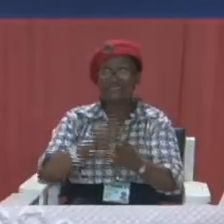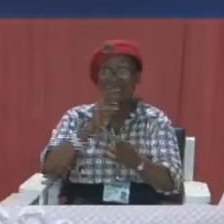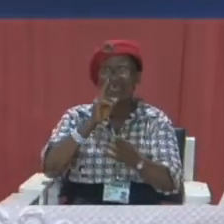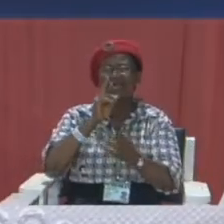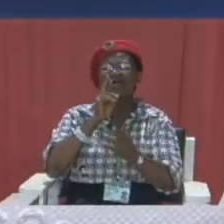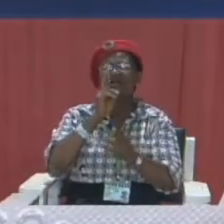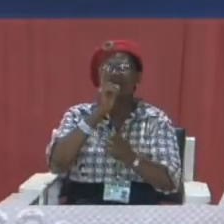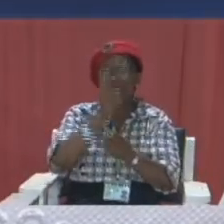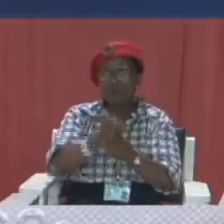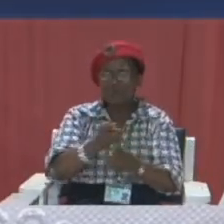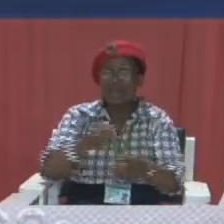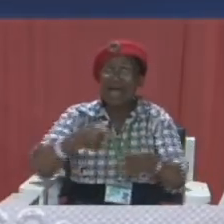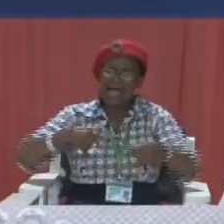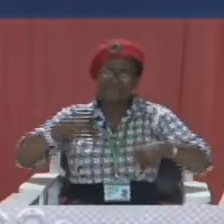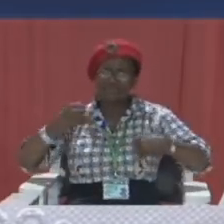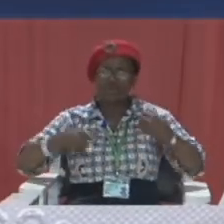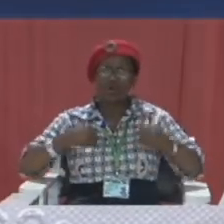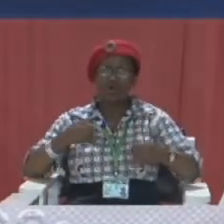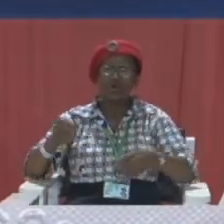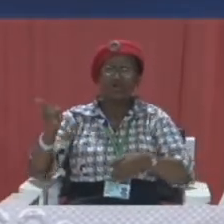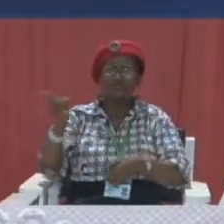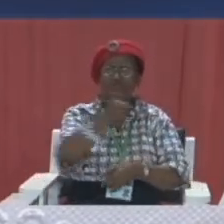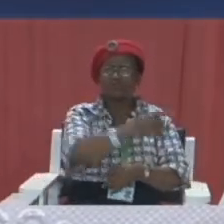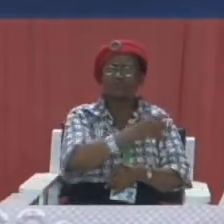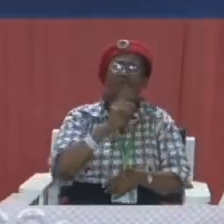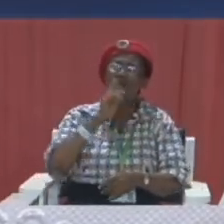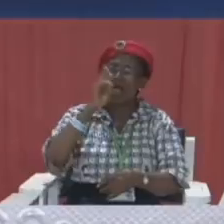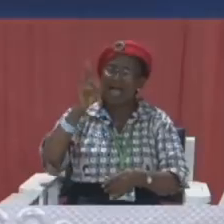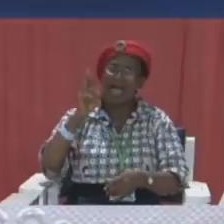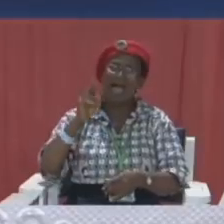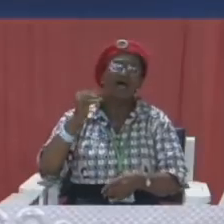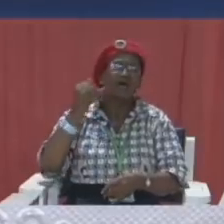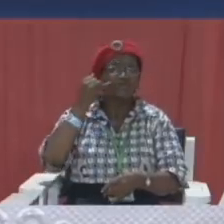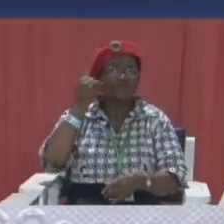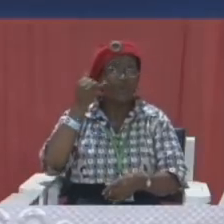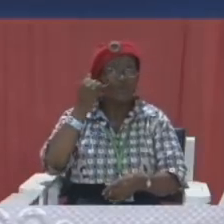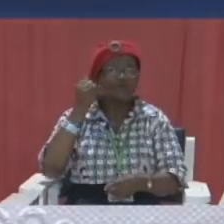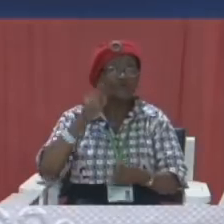supposed to have a dose of it every morning.